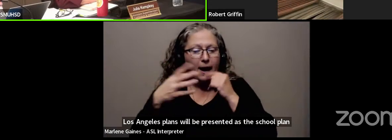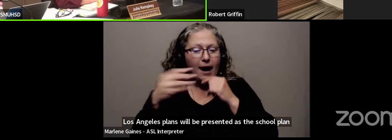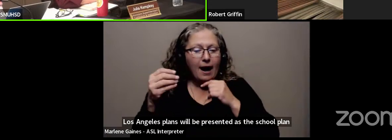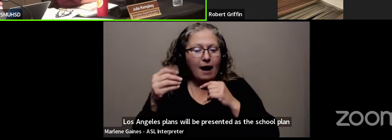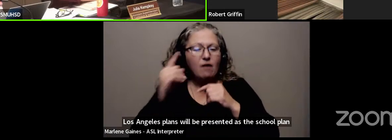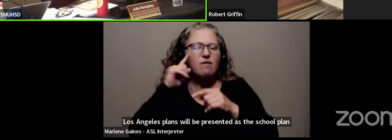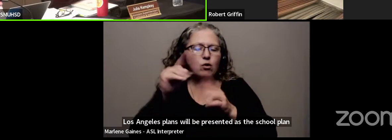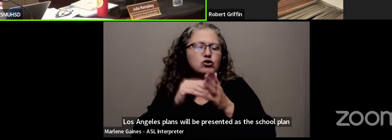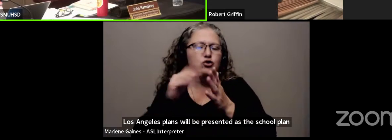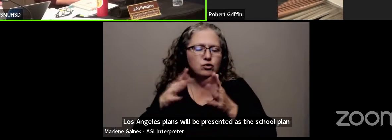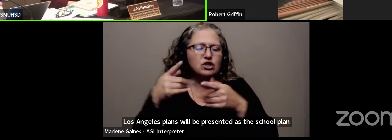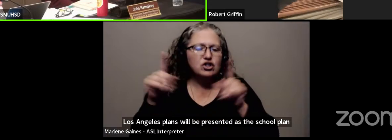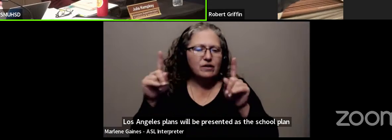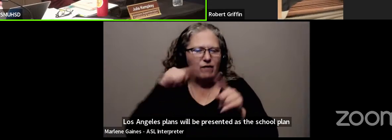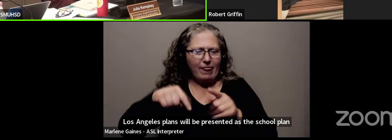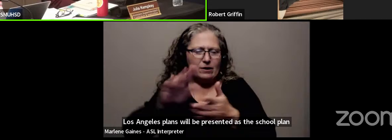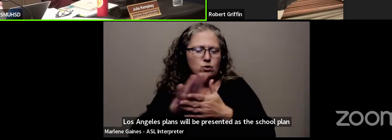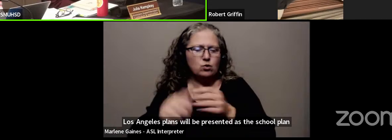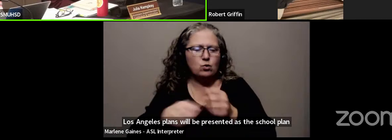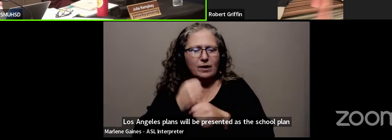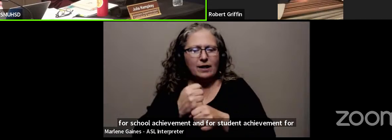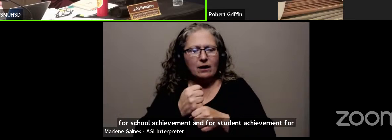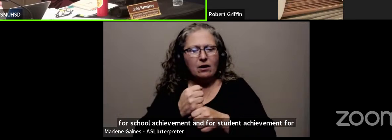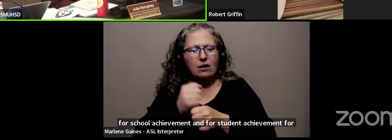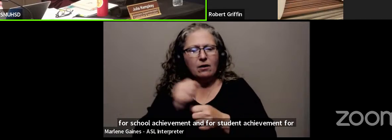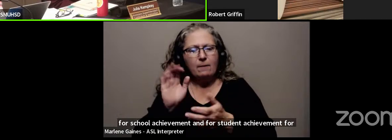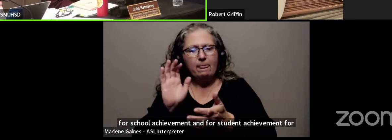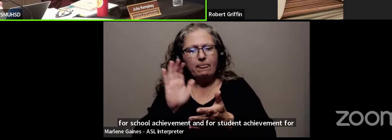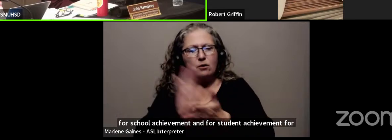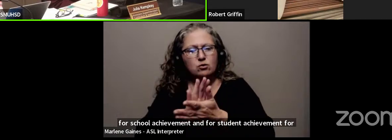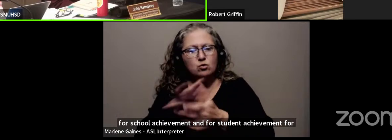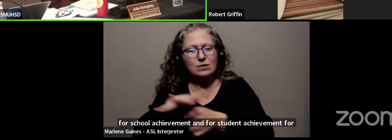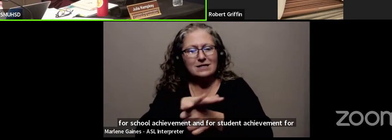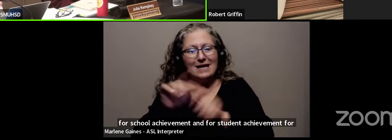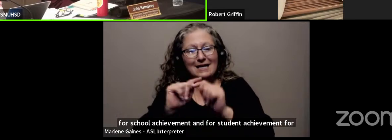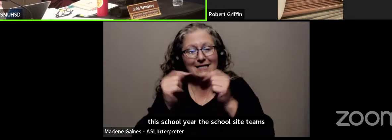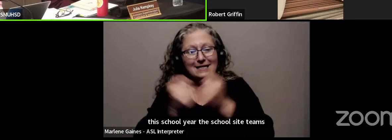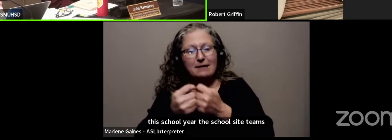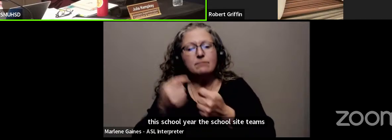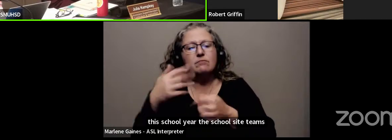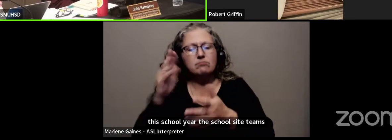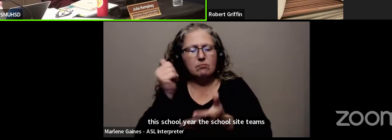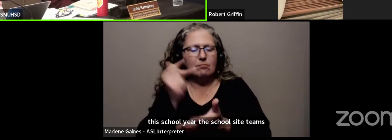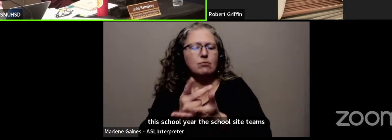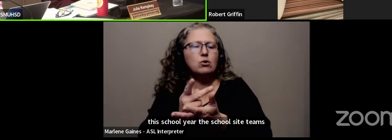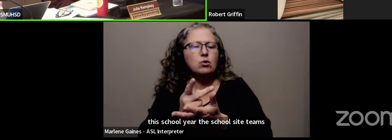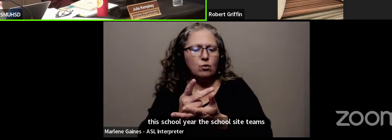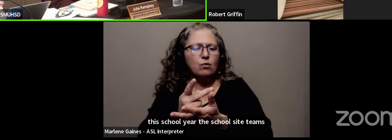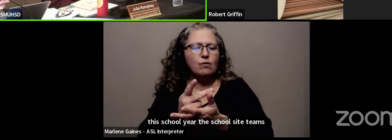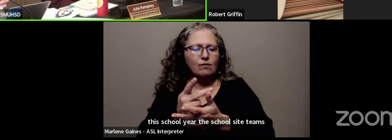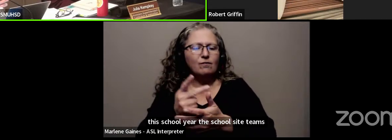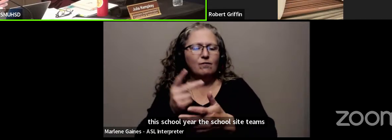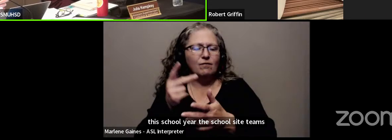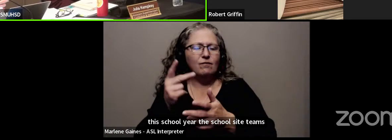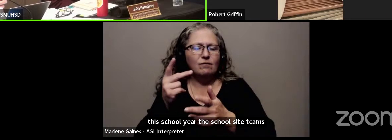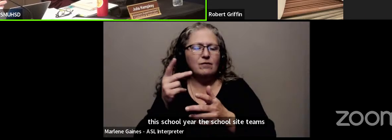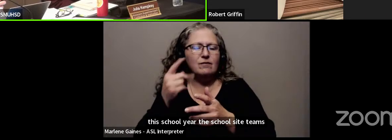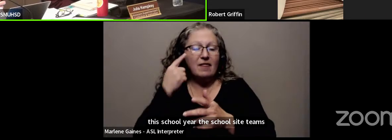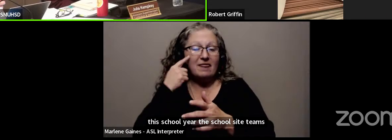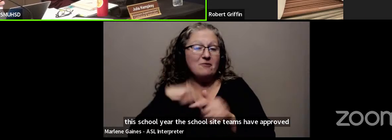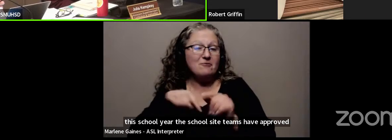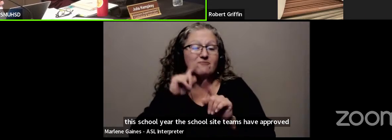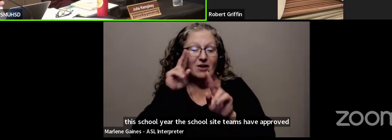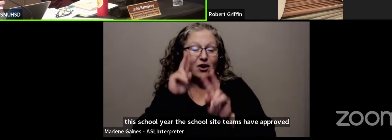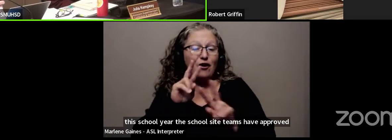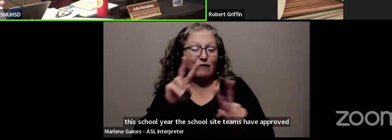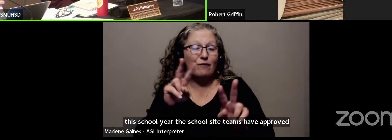student achievement for this school year. The school site teams have approved these or endorsed them as such. So I think we're really looking forward